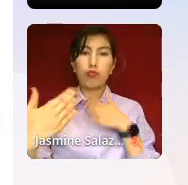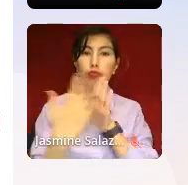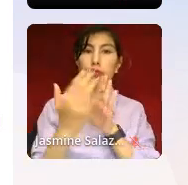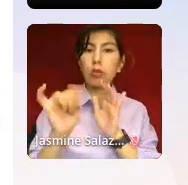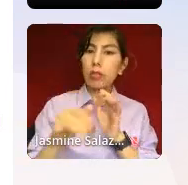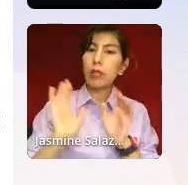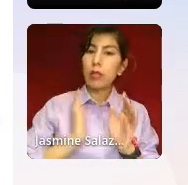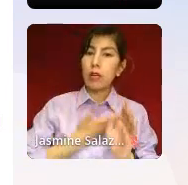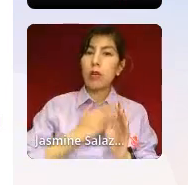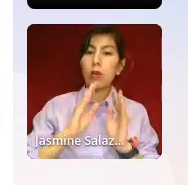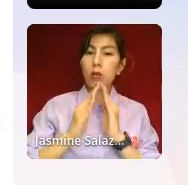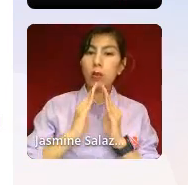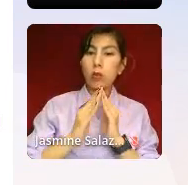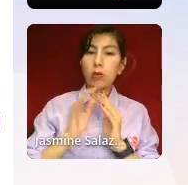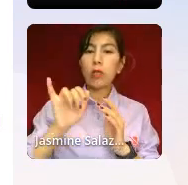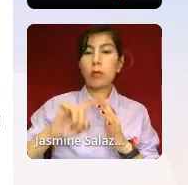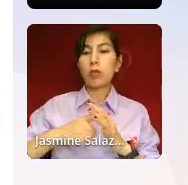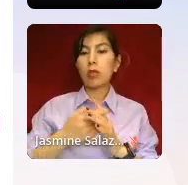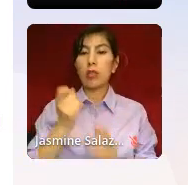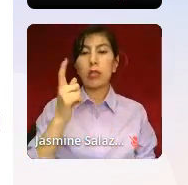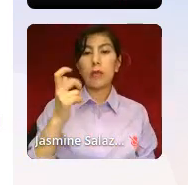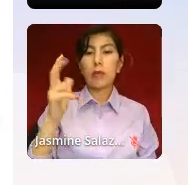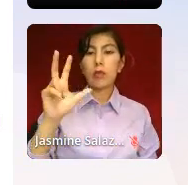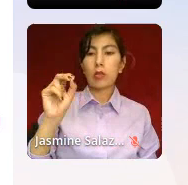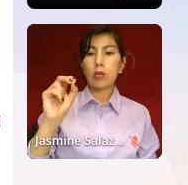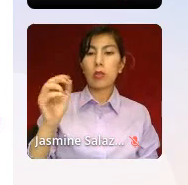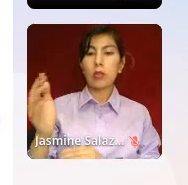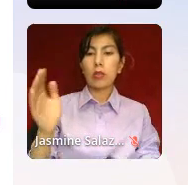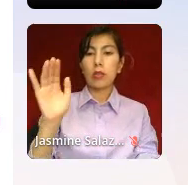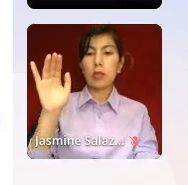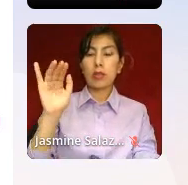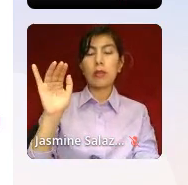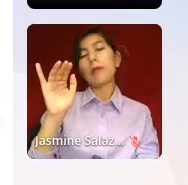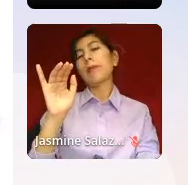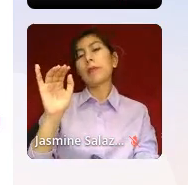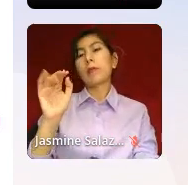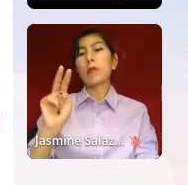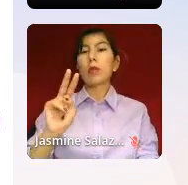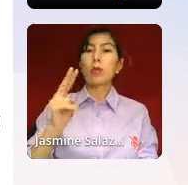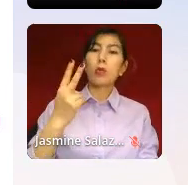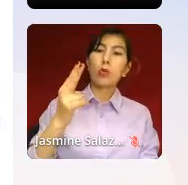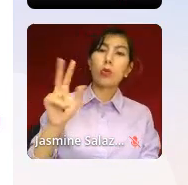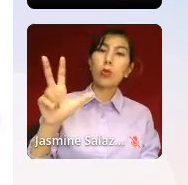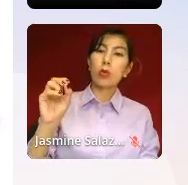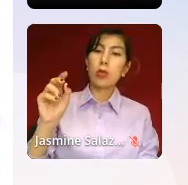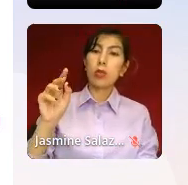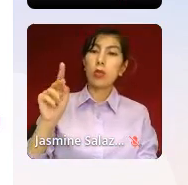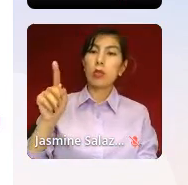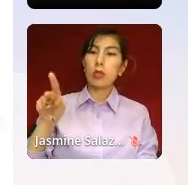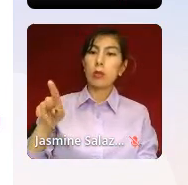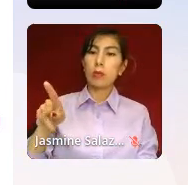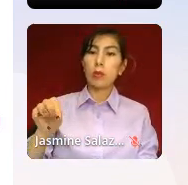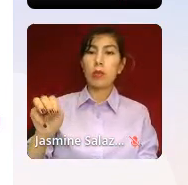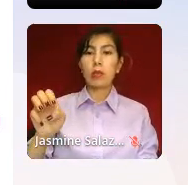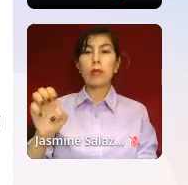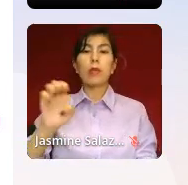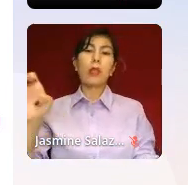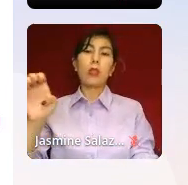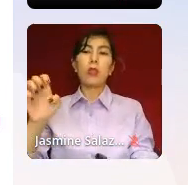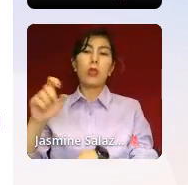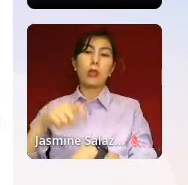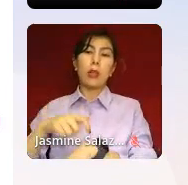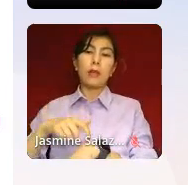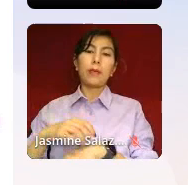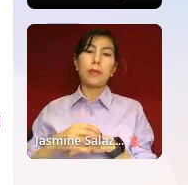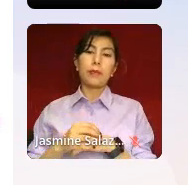start at 11:30 a.m. Pacific time, 2:30 p.m. Eastern time. And again, I want to remind you all, if at